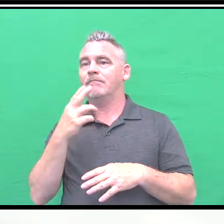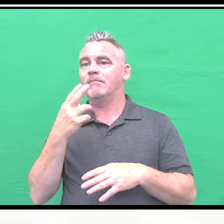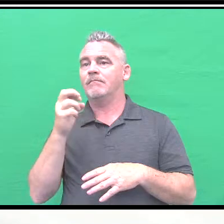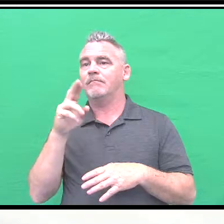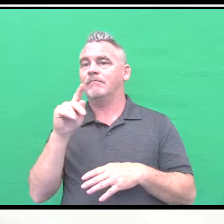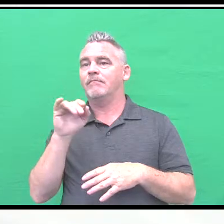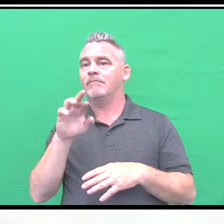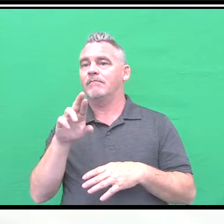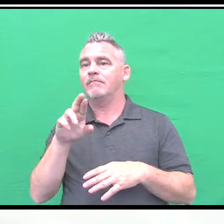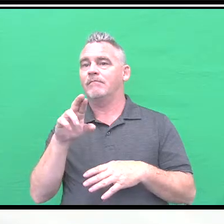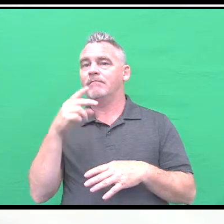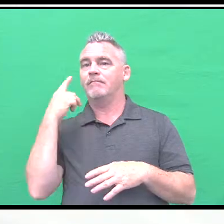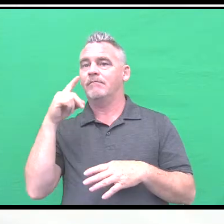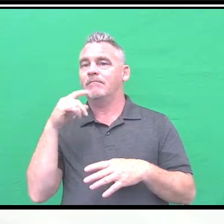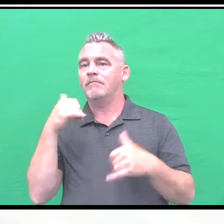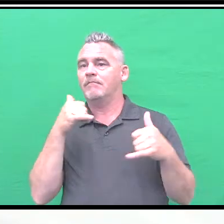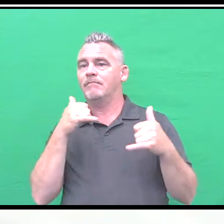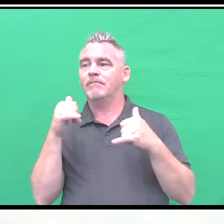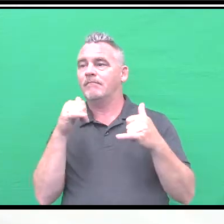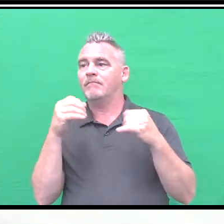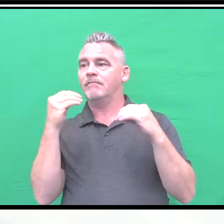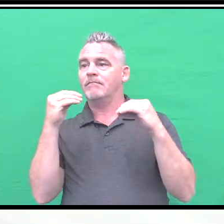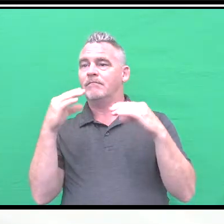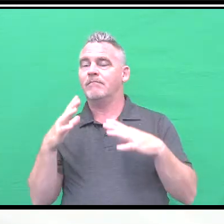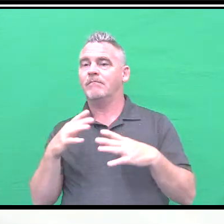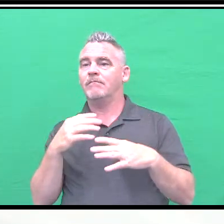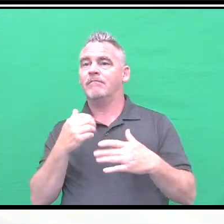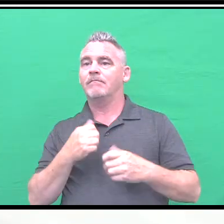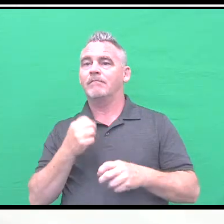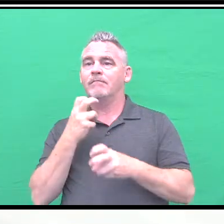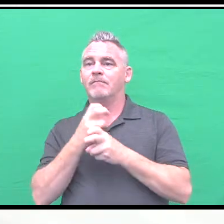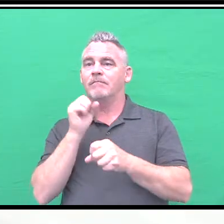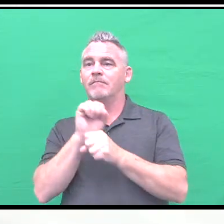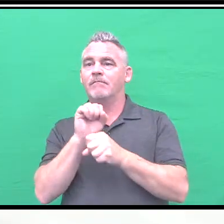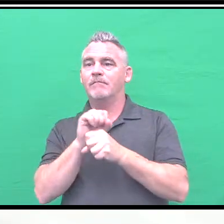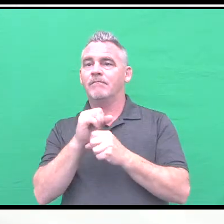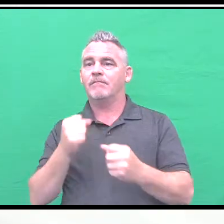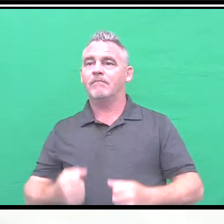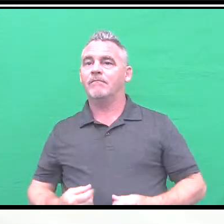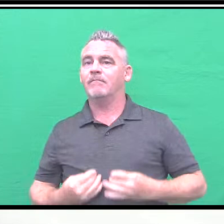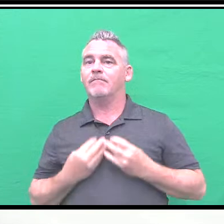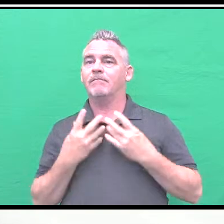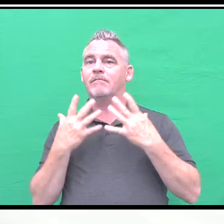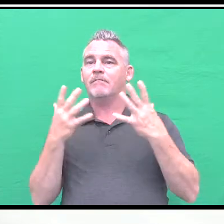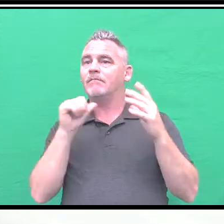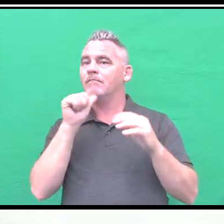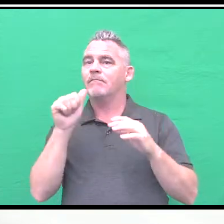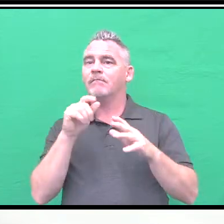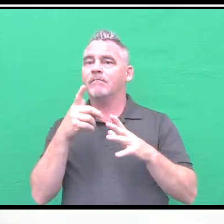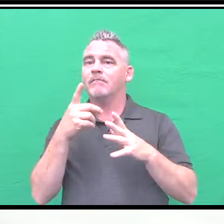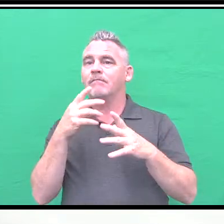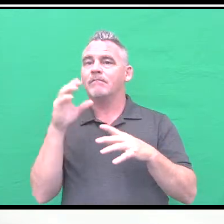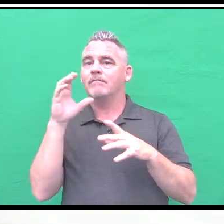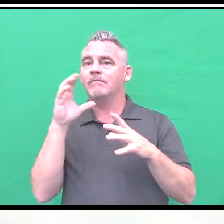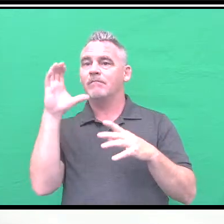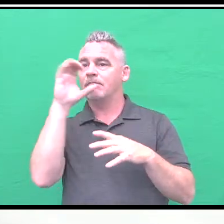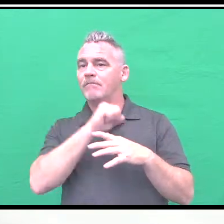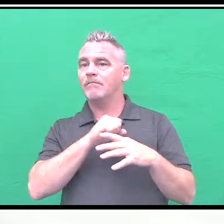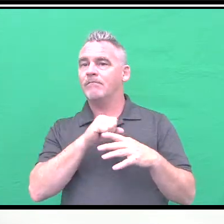your dedication to our students. Your hard work and enthusiasm do not go unnoticed. Is there anyone in the audience you would like to